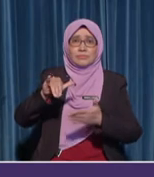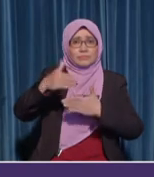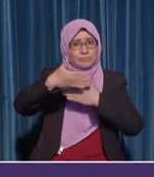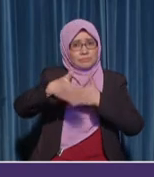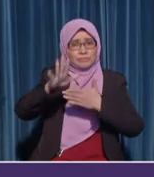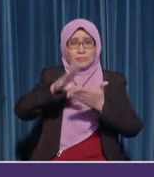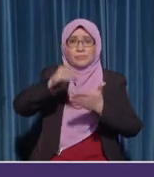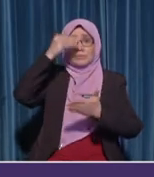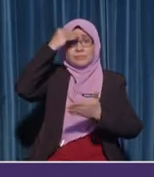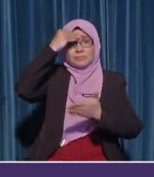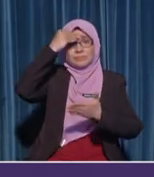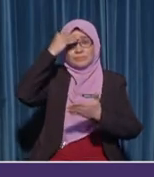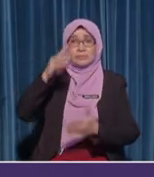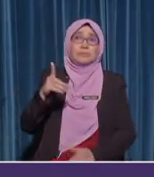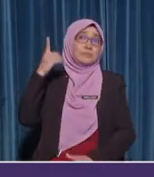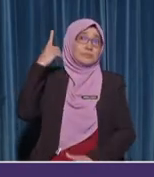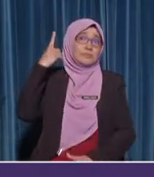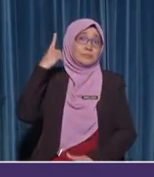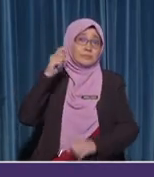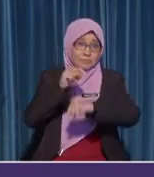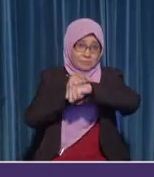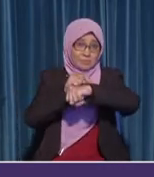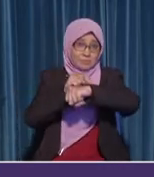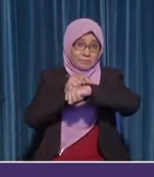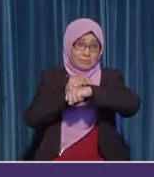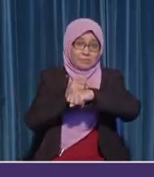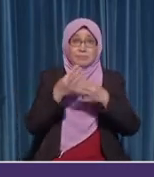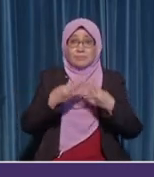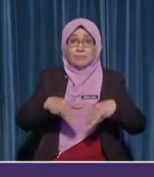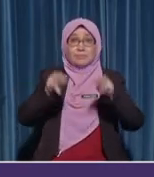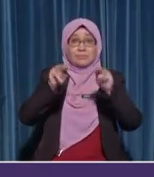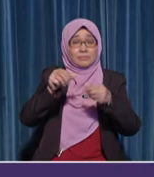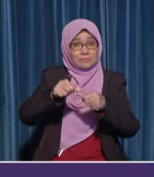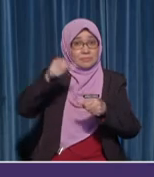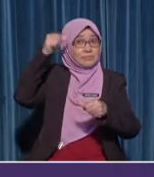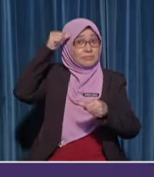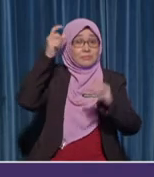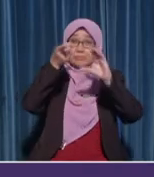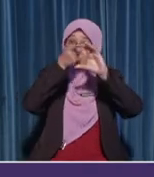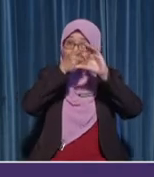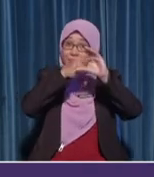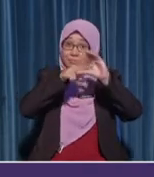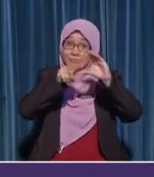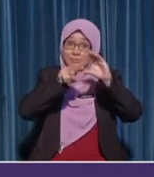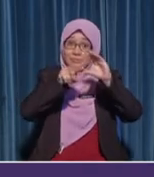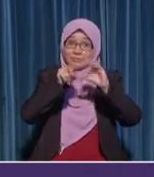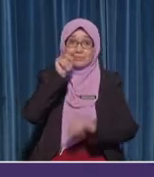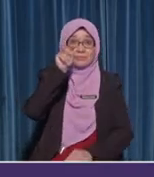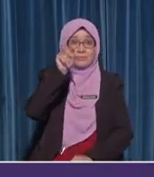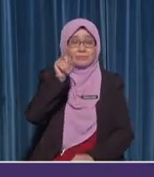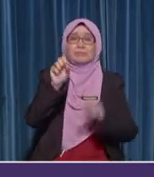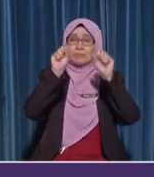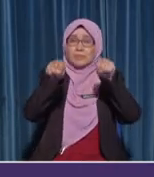topic before. Do you still remember the clock? You can see the